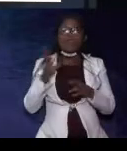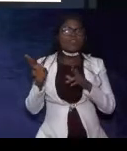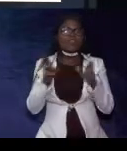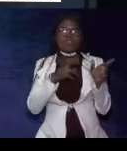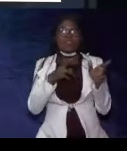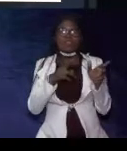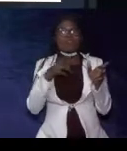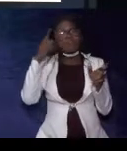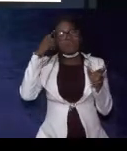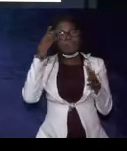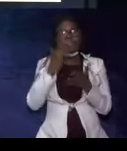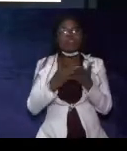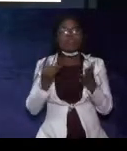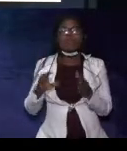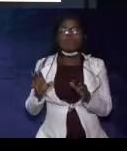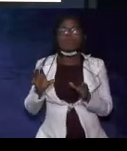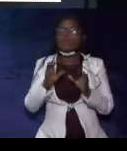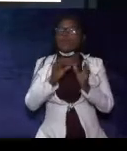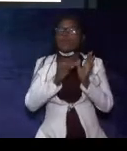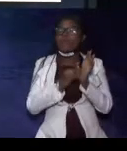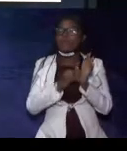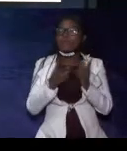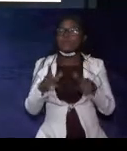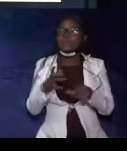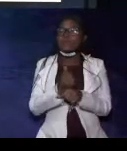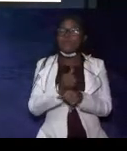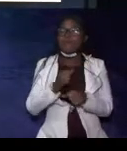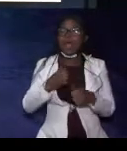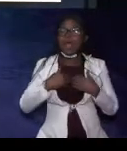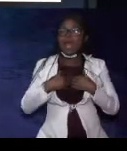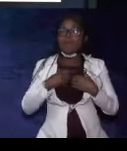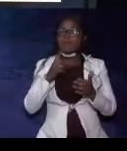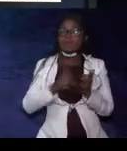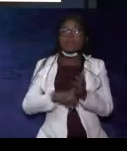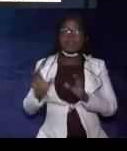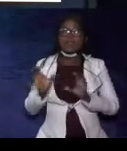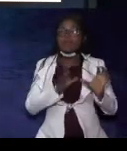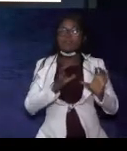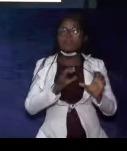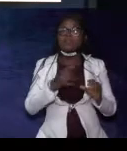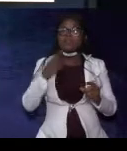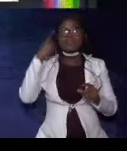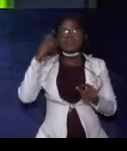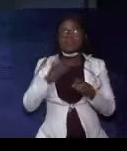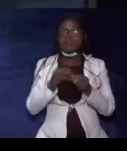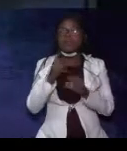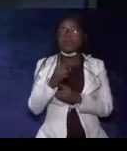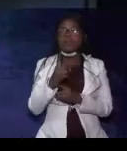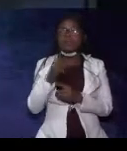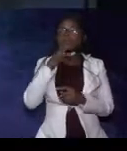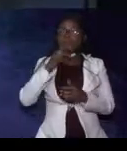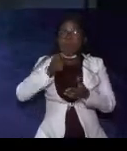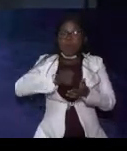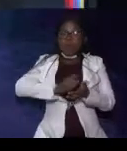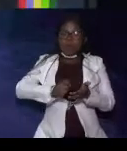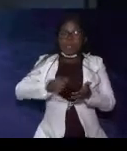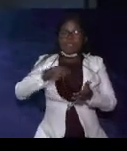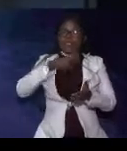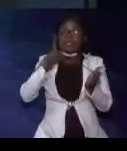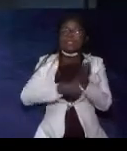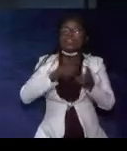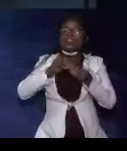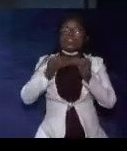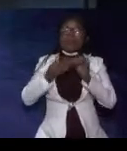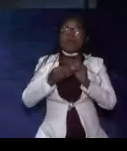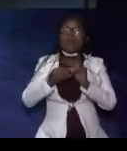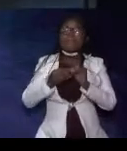1064. Easy peasy for you, my friend. Are you ready for some of your own? Well, let's get right into it. I have this for you. First activity